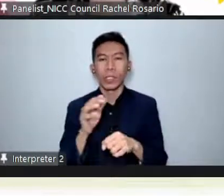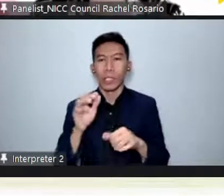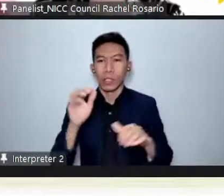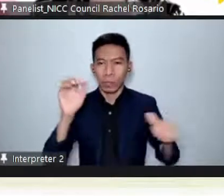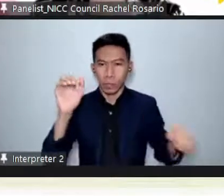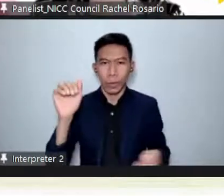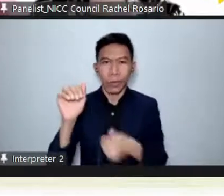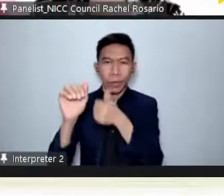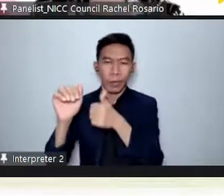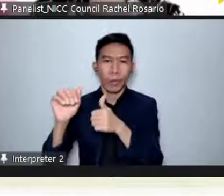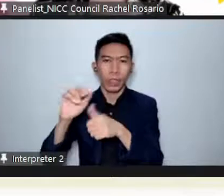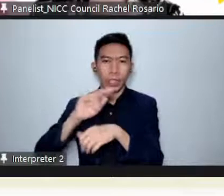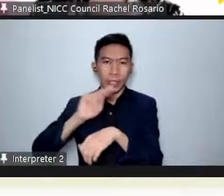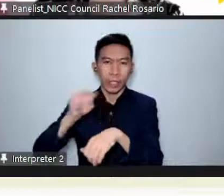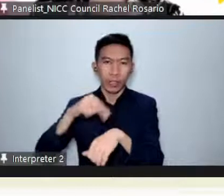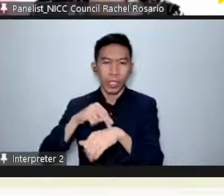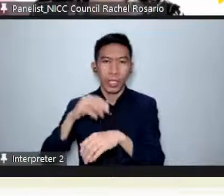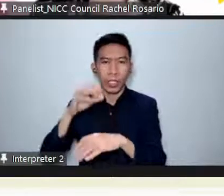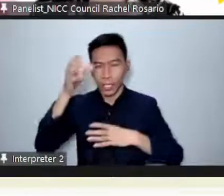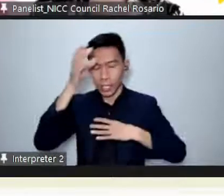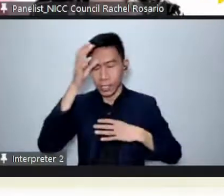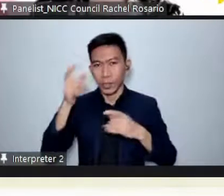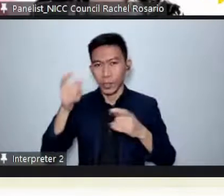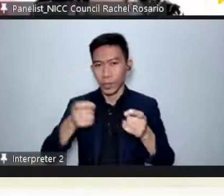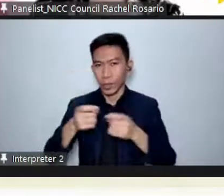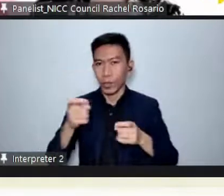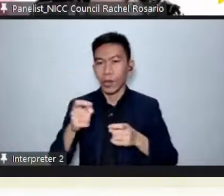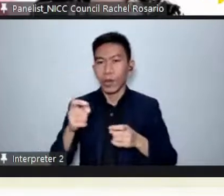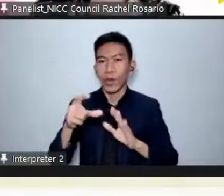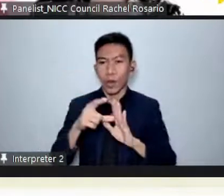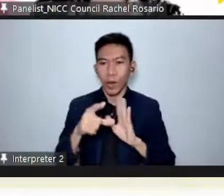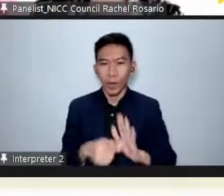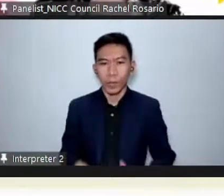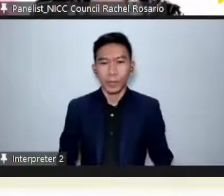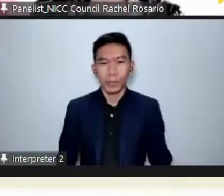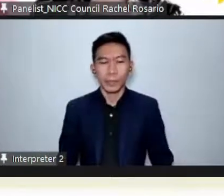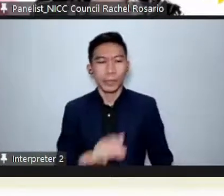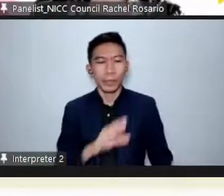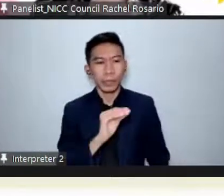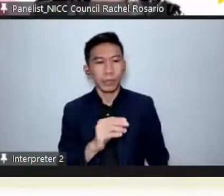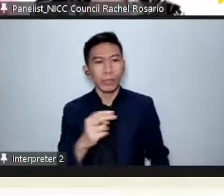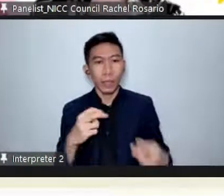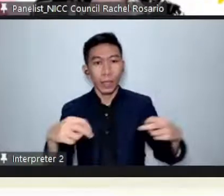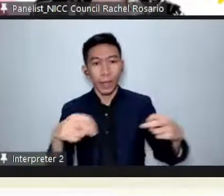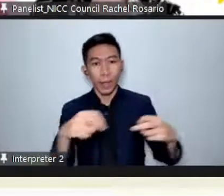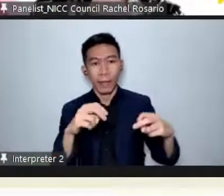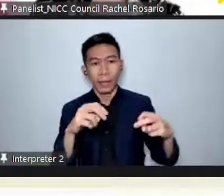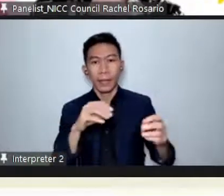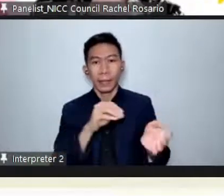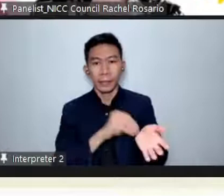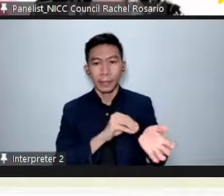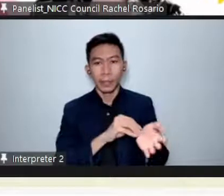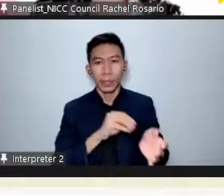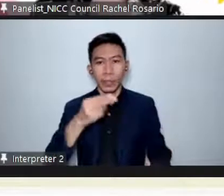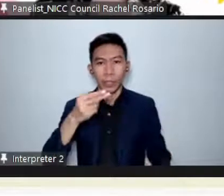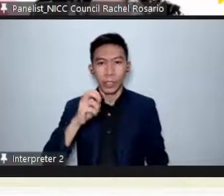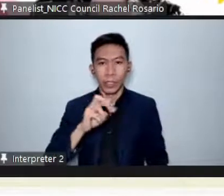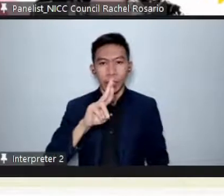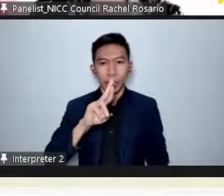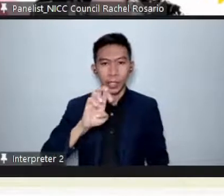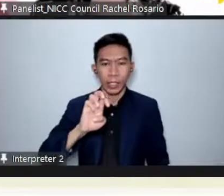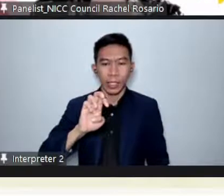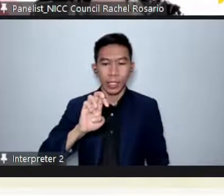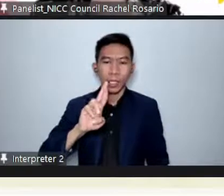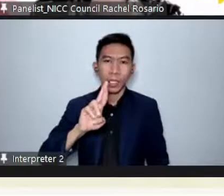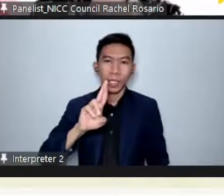Control Law. And the panelist from PhilHealth, Ms. Riz Herrera, pointed out the